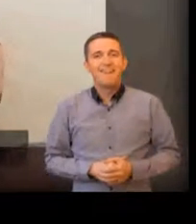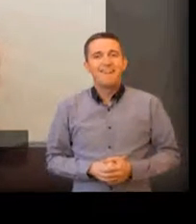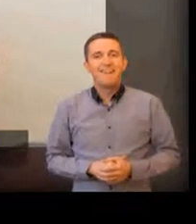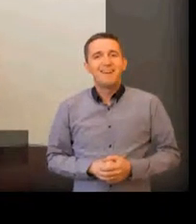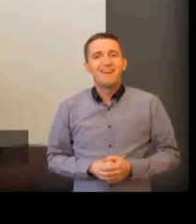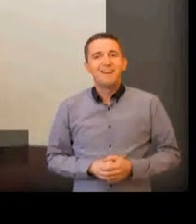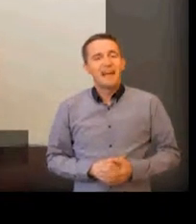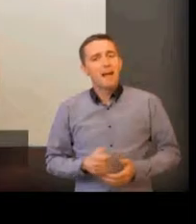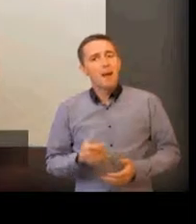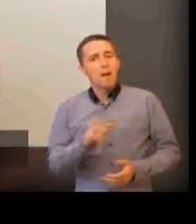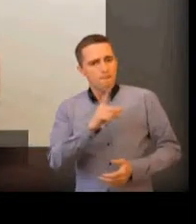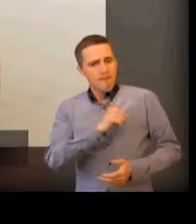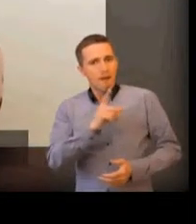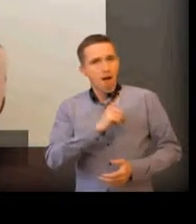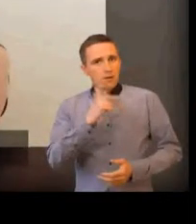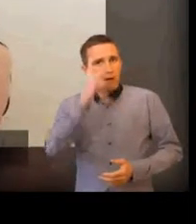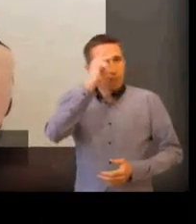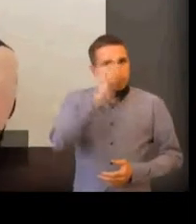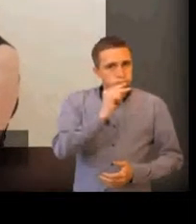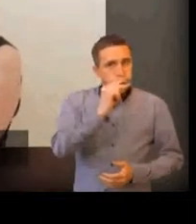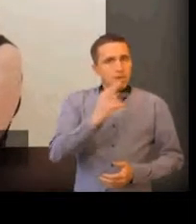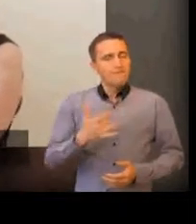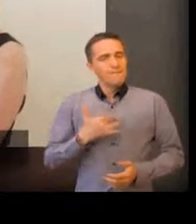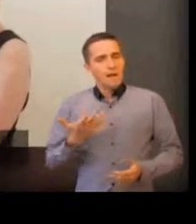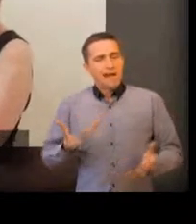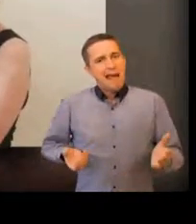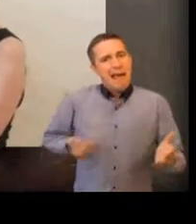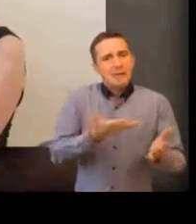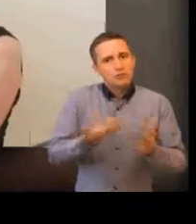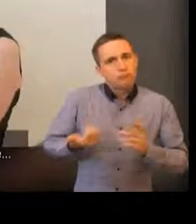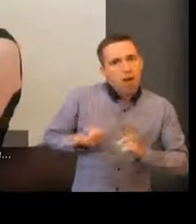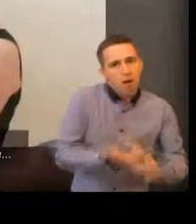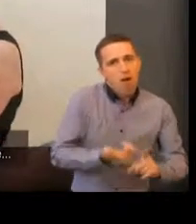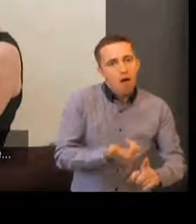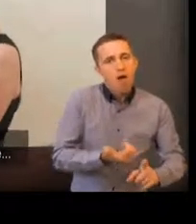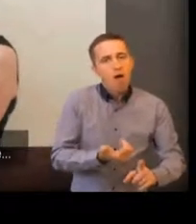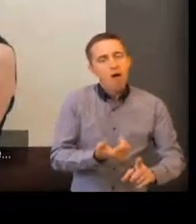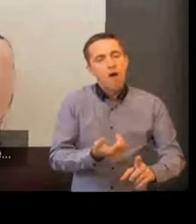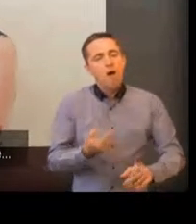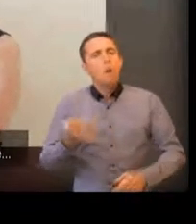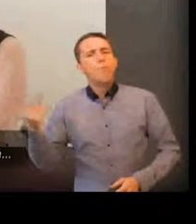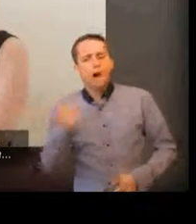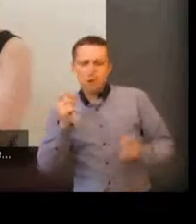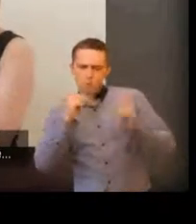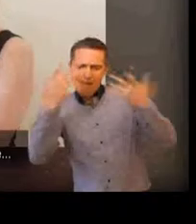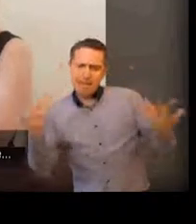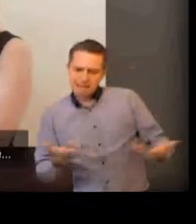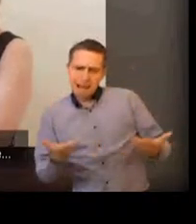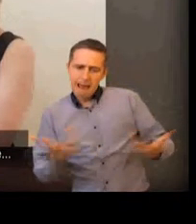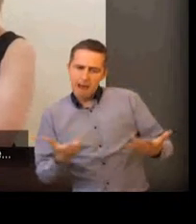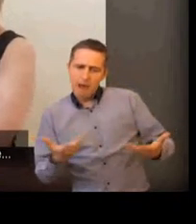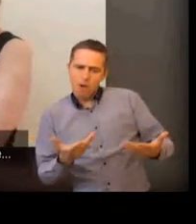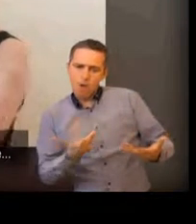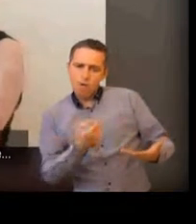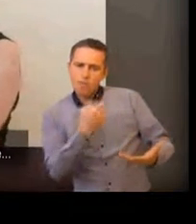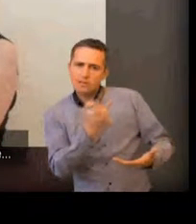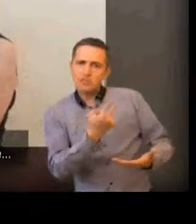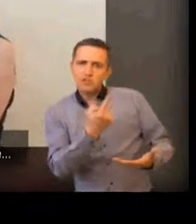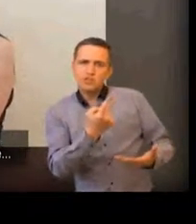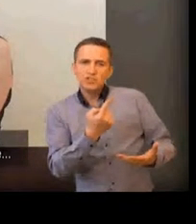and you've always accepted Kelly's vision? Absolutely. Yeah. I don't think it's a... Not been an issue for you? I don't think that's an issue. And I'm actually in some ways quite looking forward